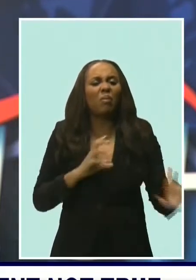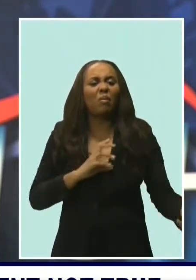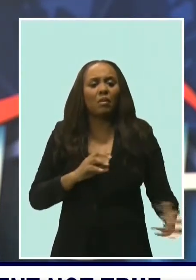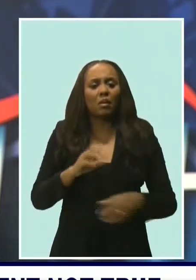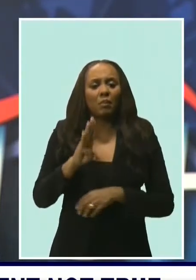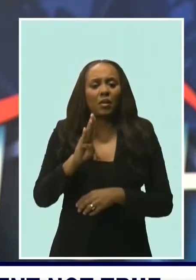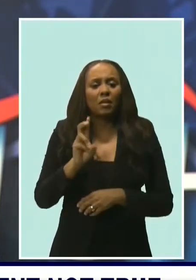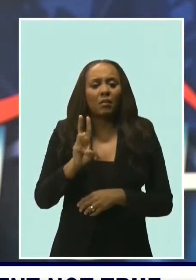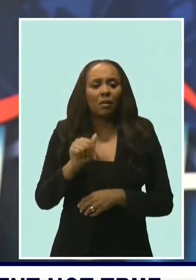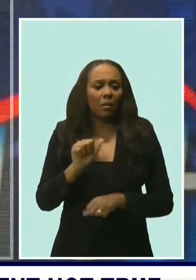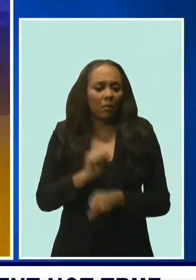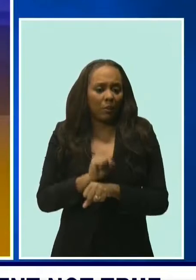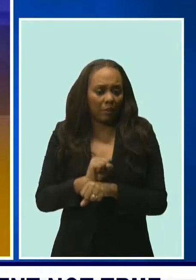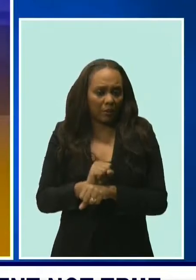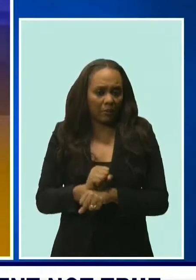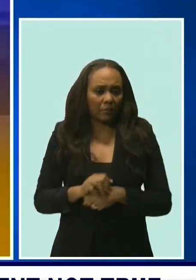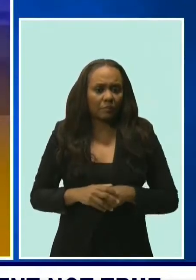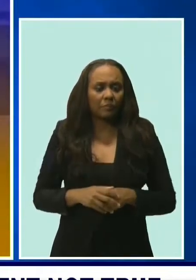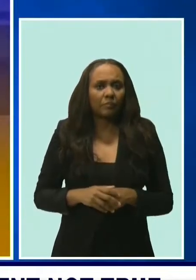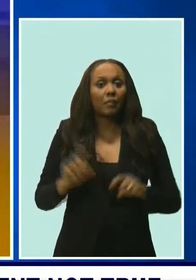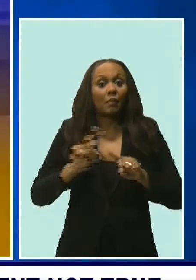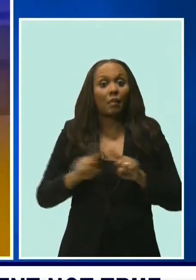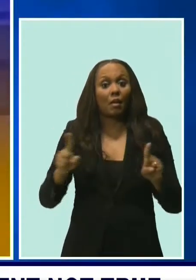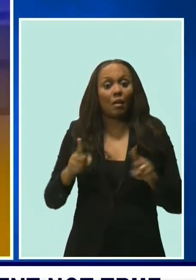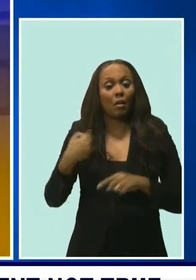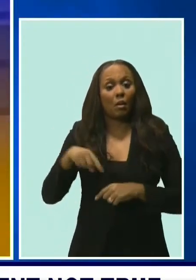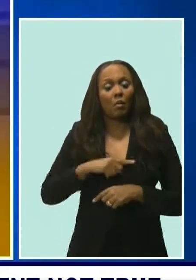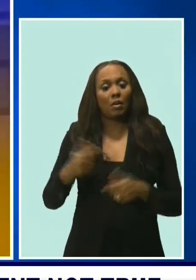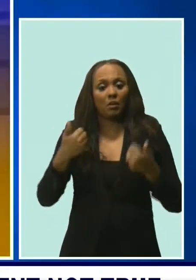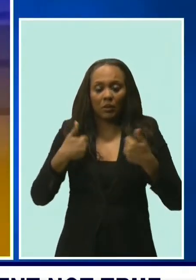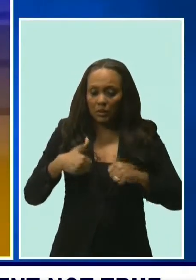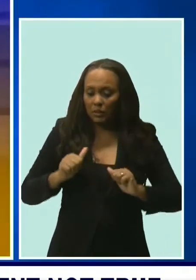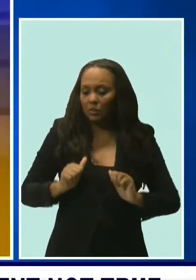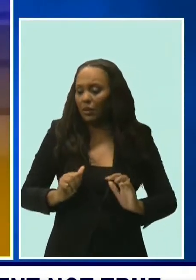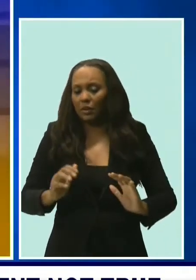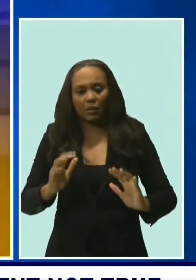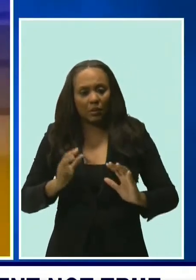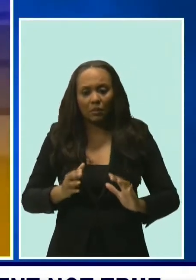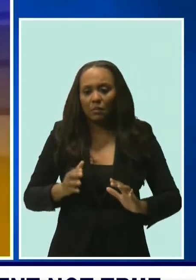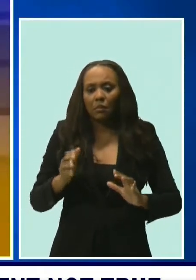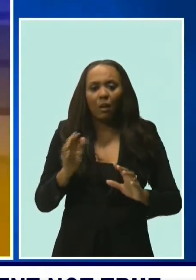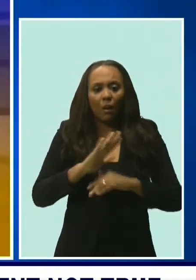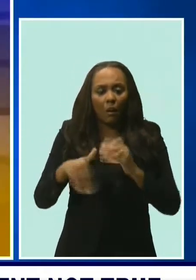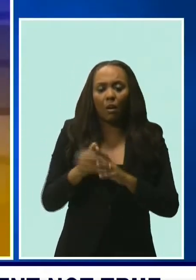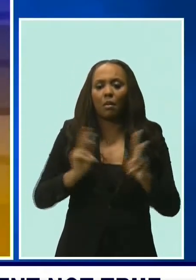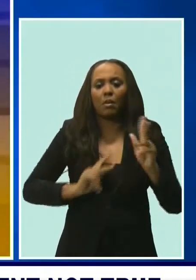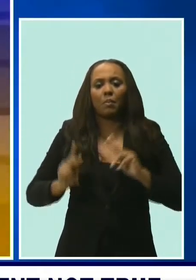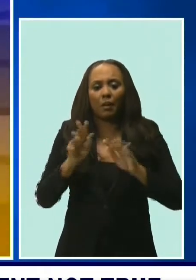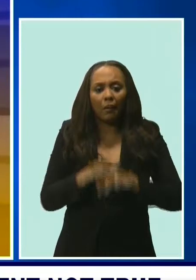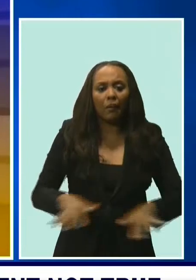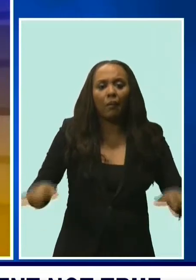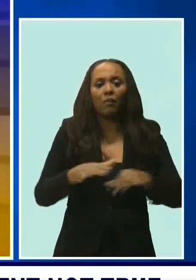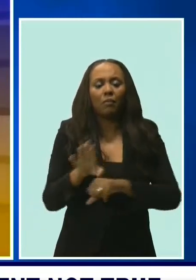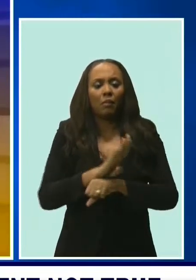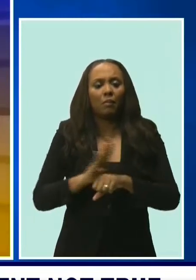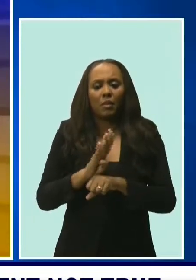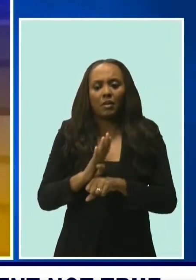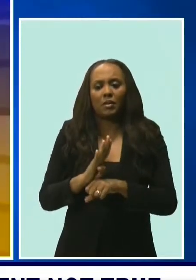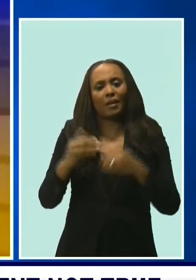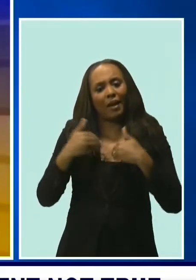do. Mr. Speaker, the fee for it, in the case of Barbados currency, is $4,000 for an individual,